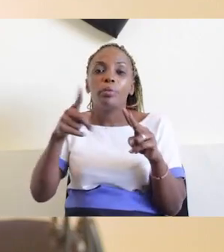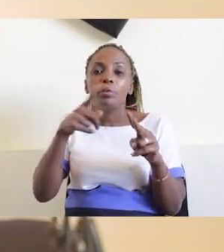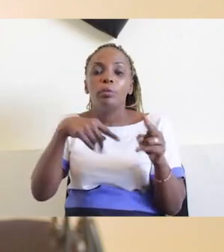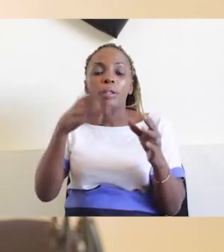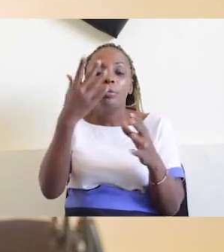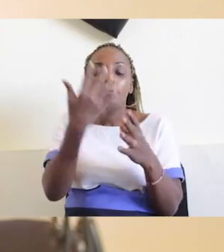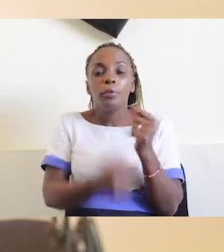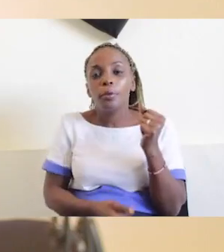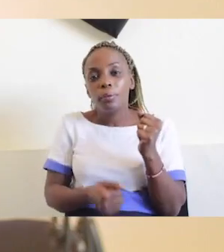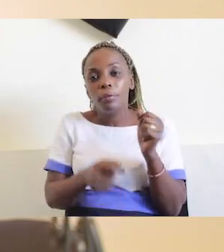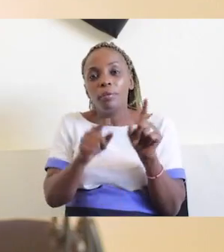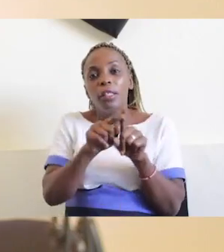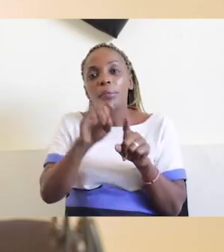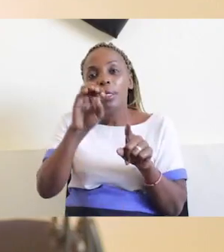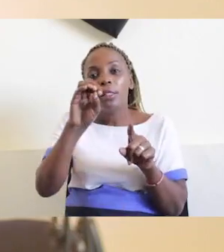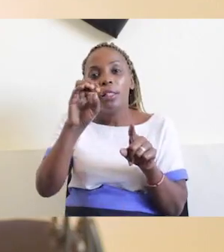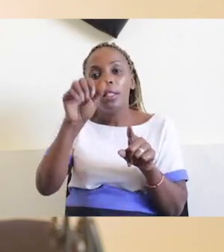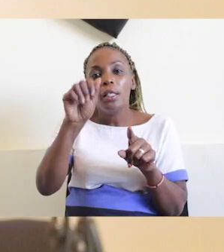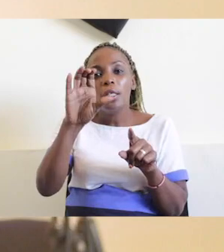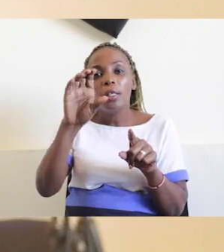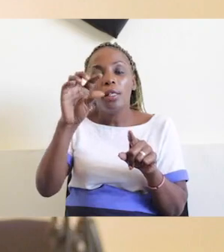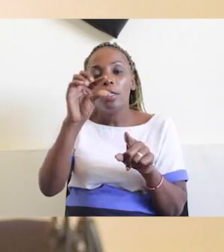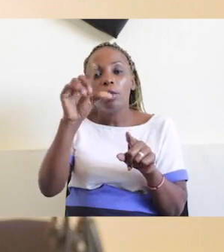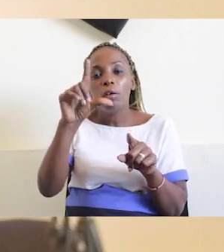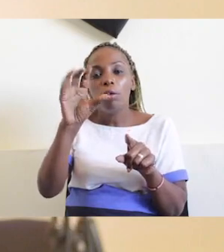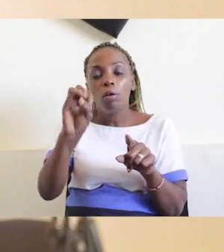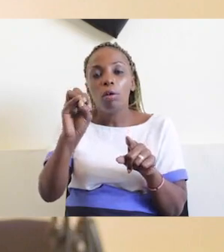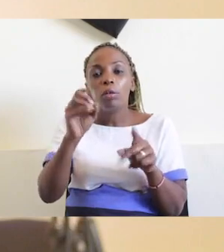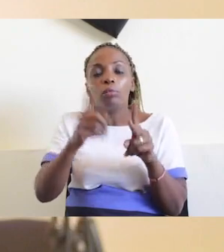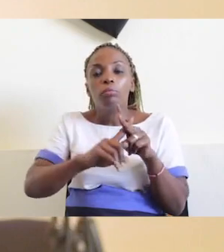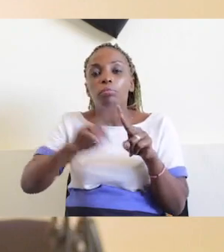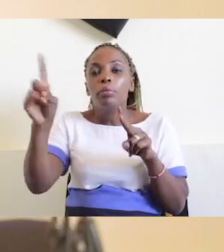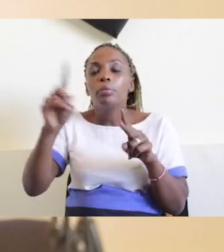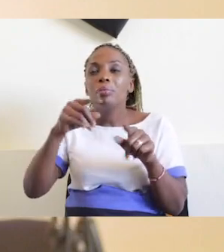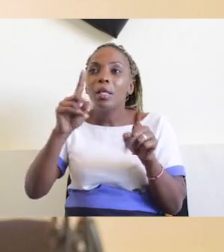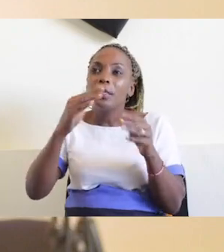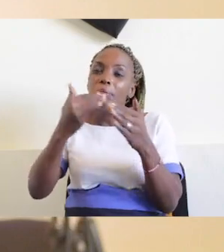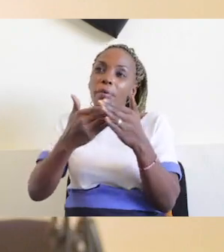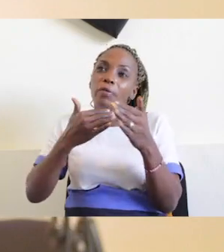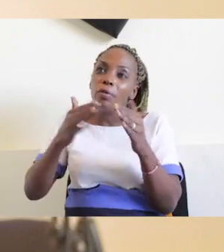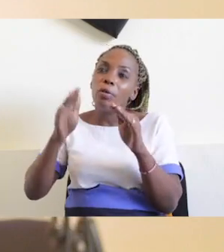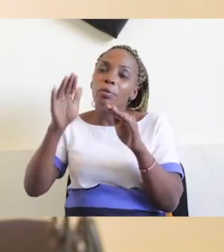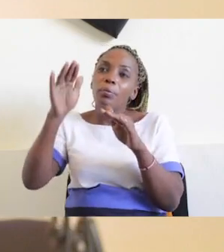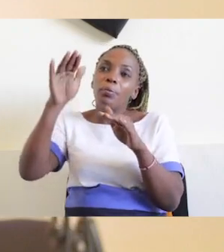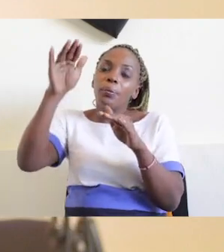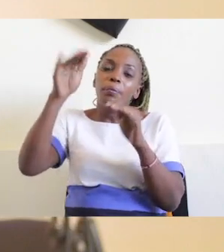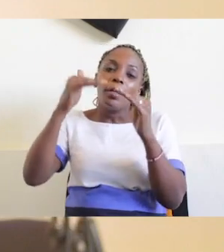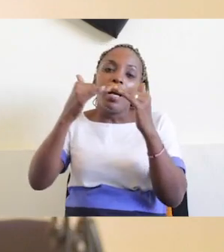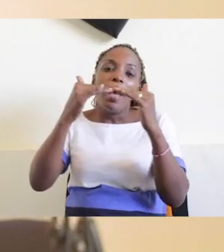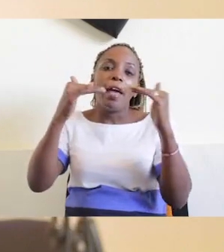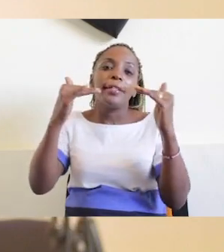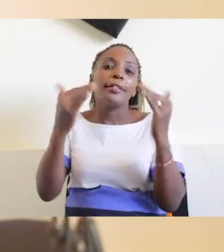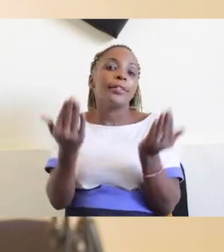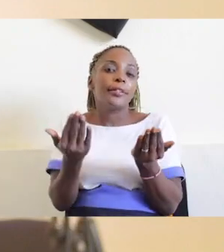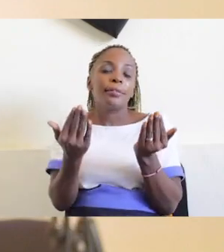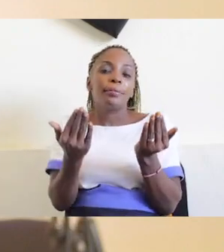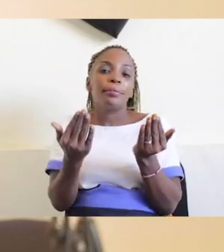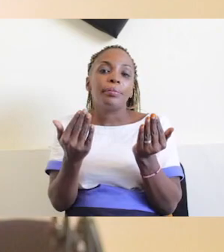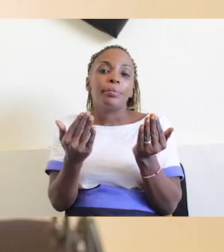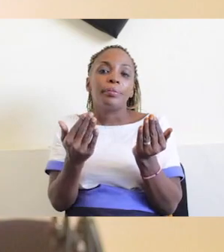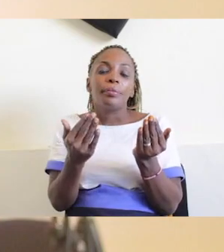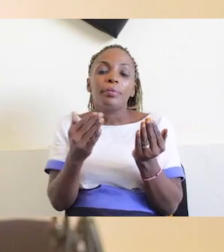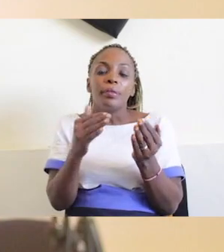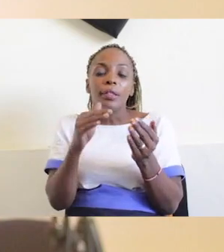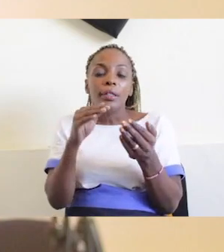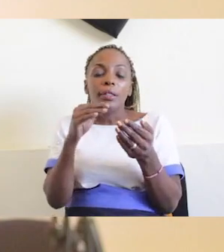eagle. You take off, but before you get to that height that you are supposed to reach, you get